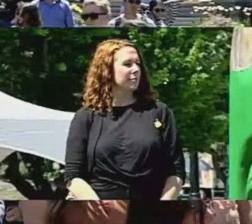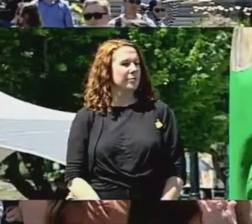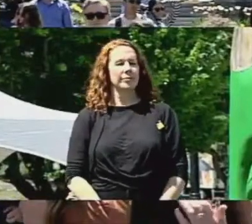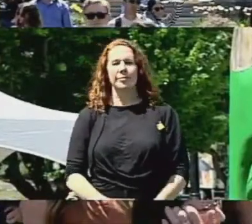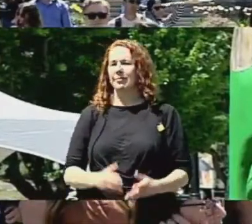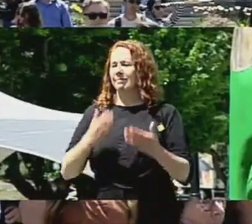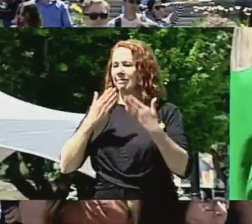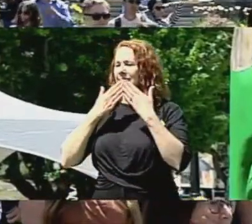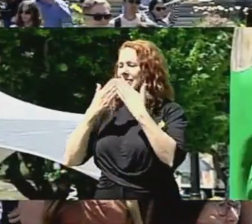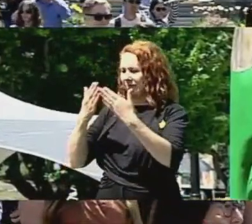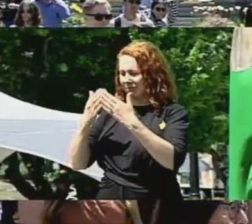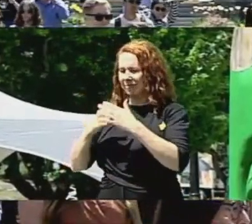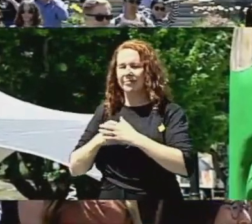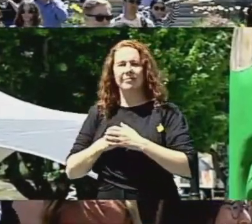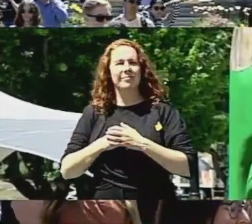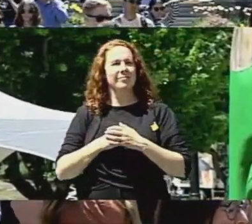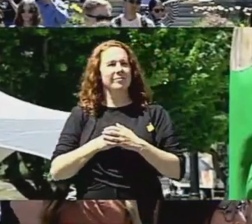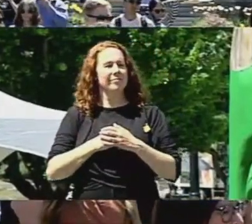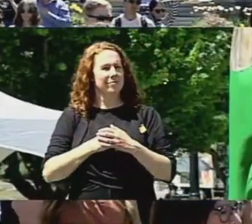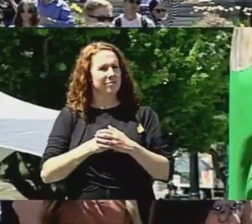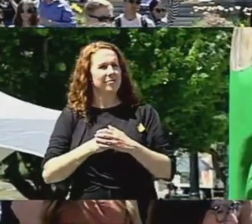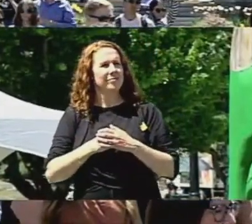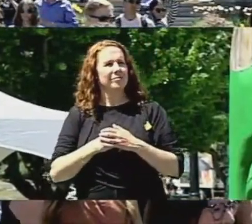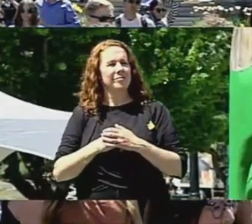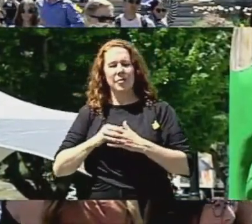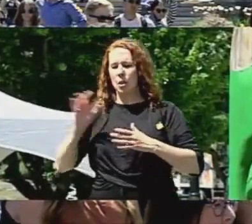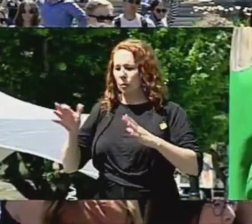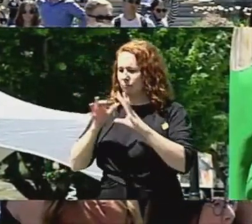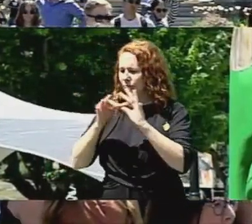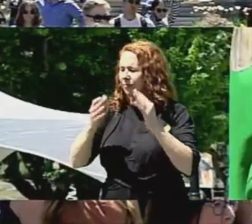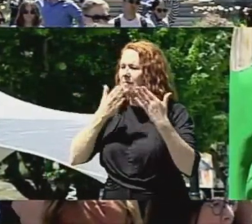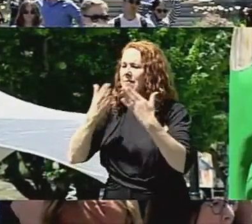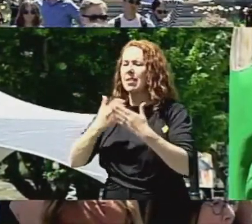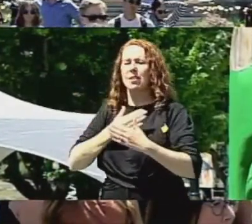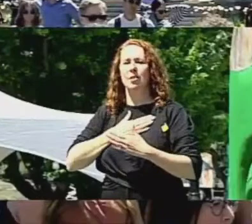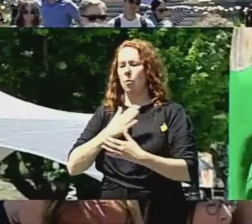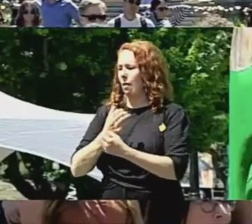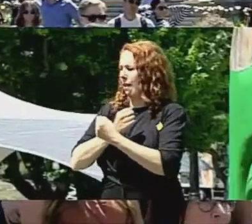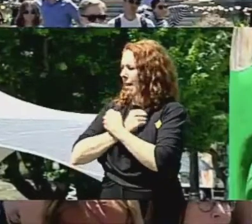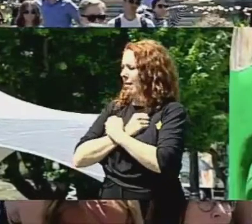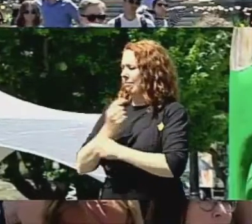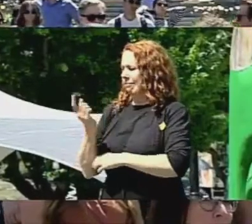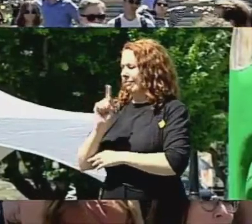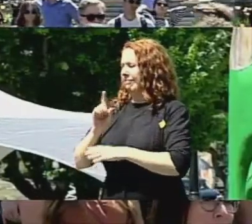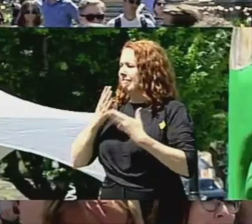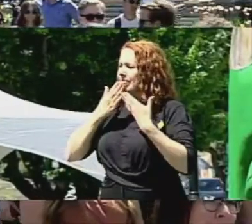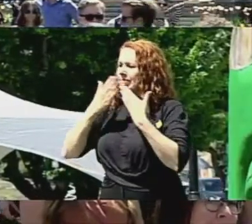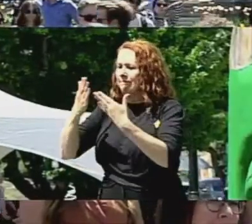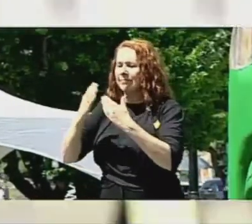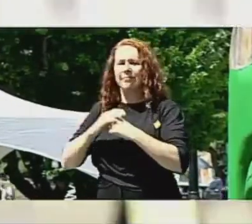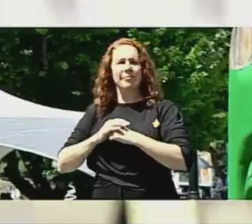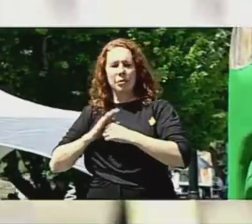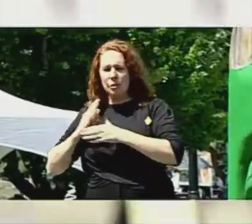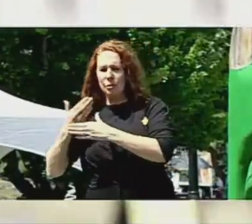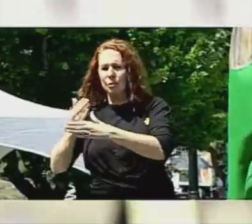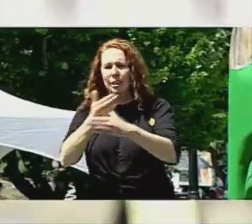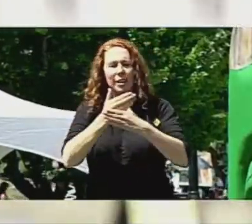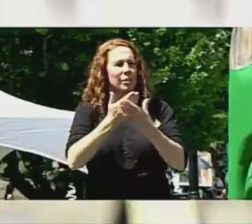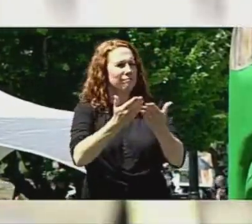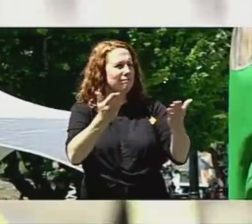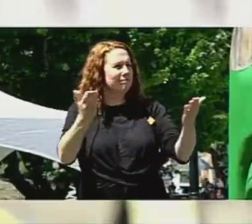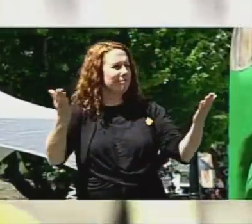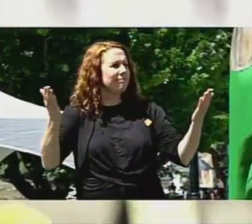Thank you, Chief Joseph. Thanks for sharing your words and bringing your love and your presence in and sharing it amongst all of these people